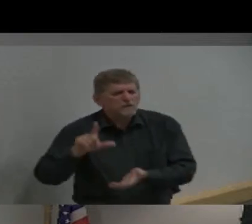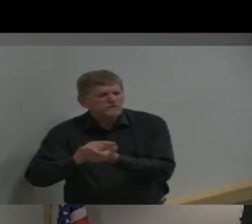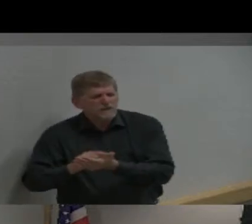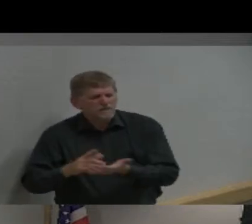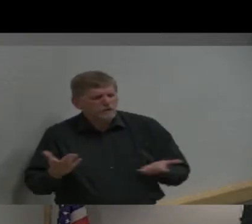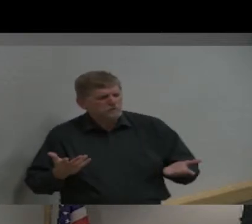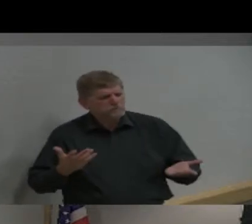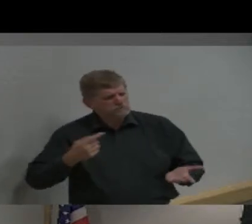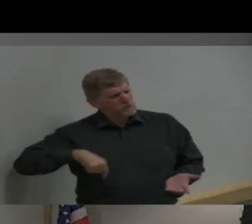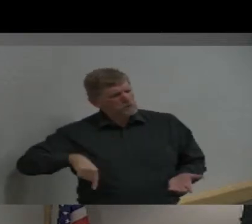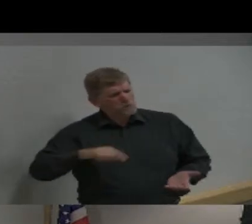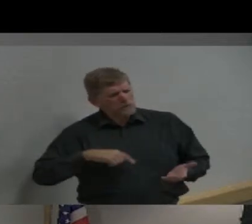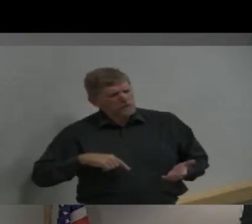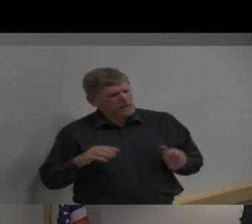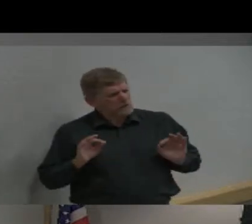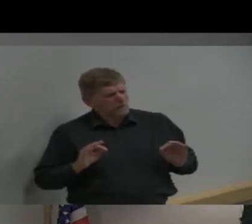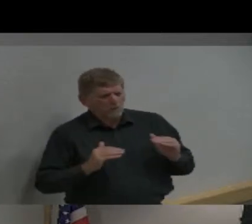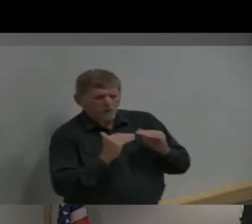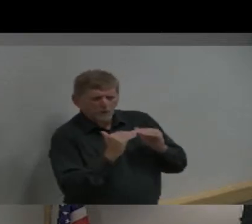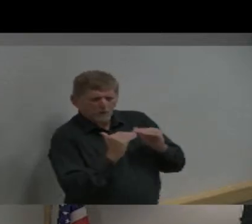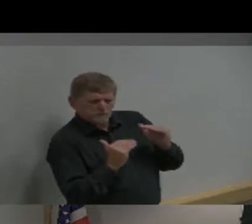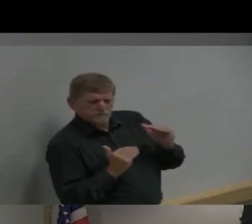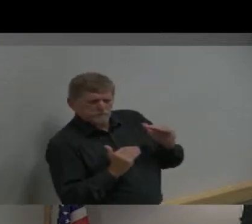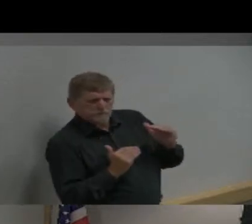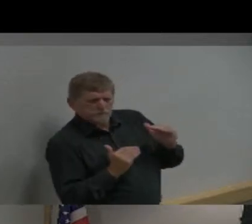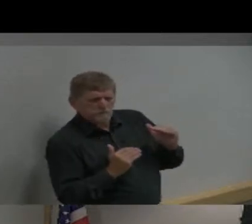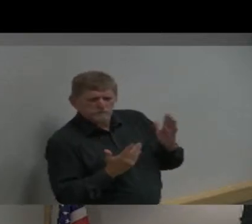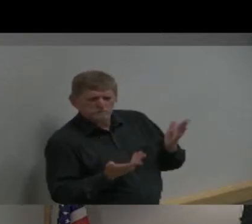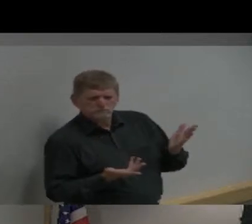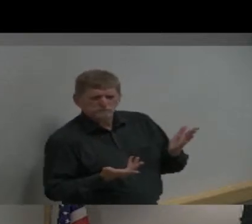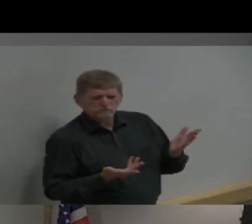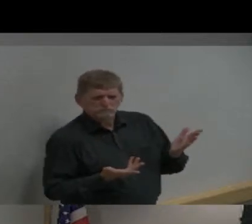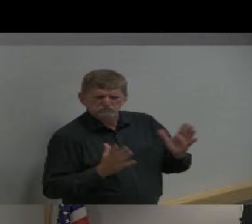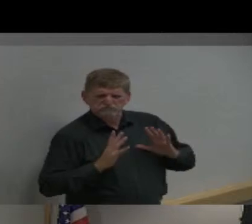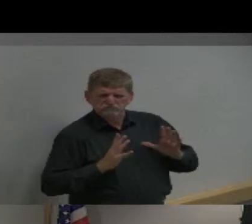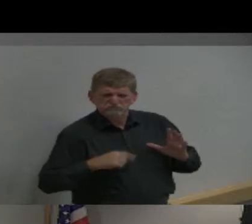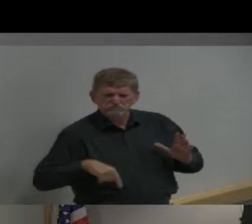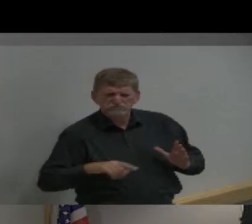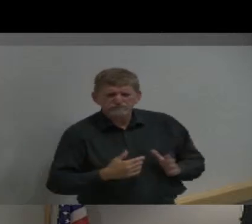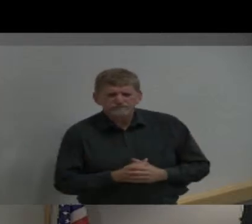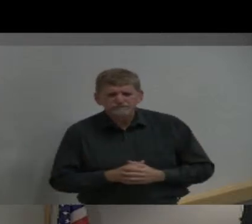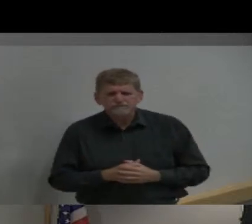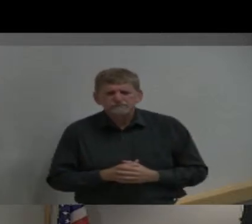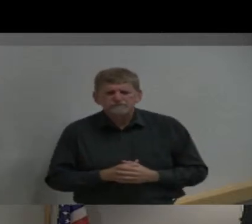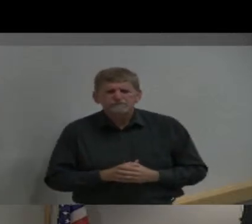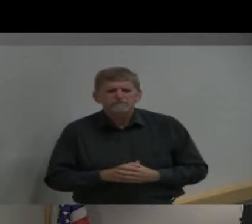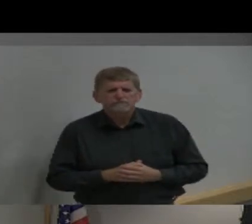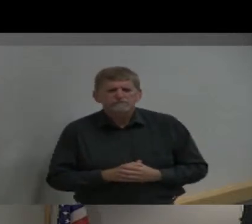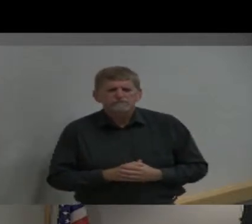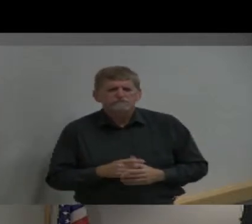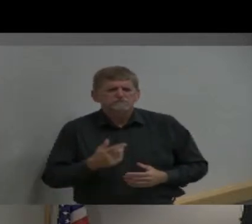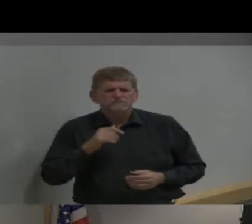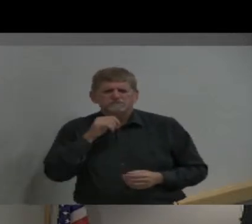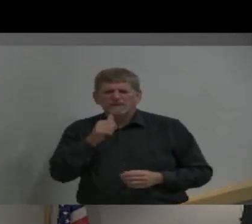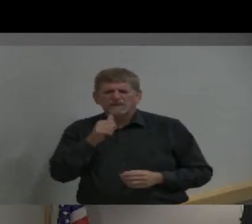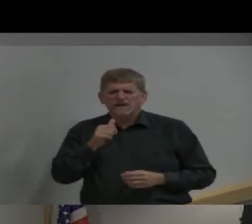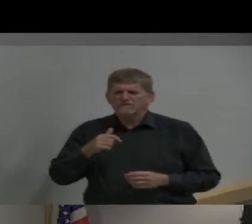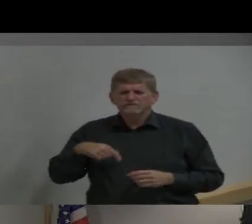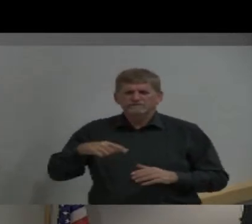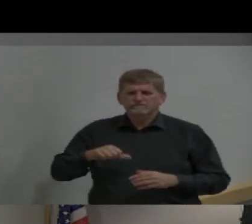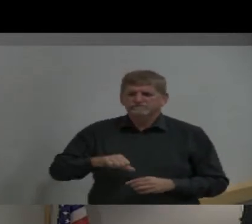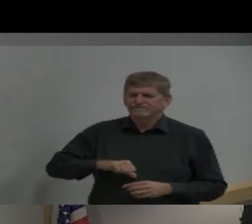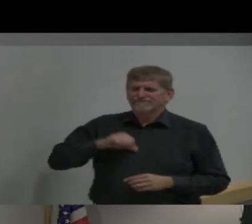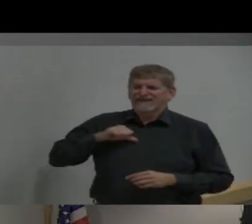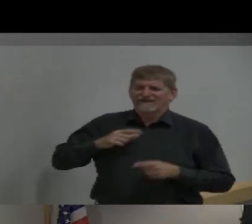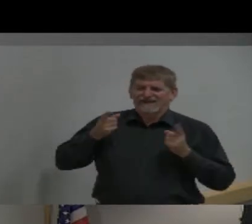short. As President Daniels said, this was not one of our most proud moments. But the good news is that